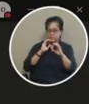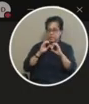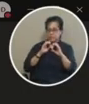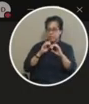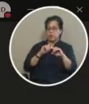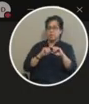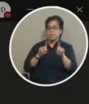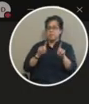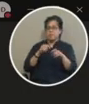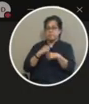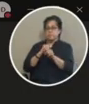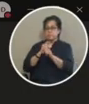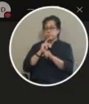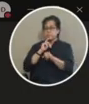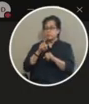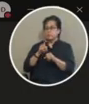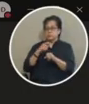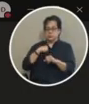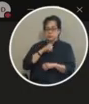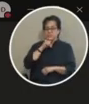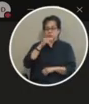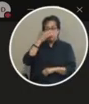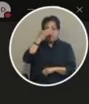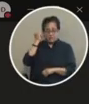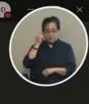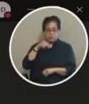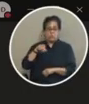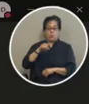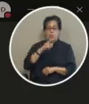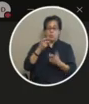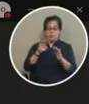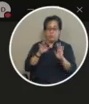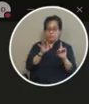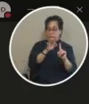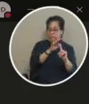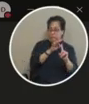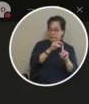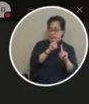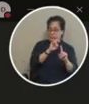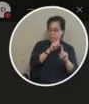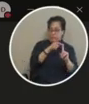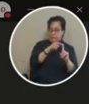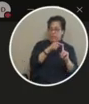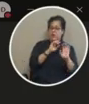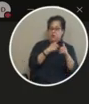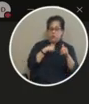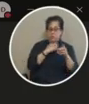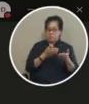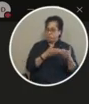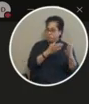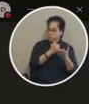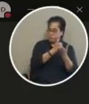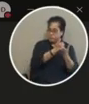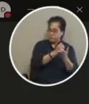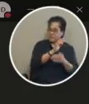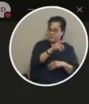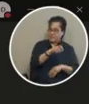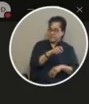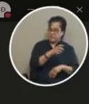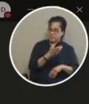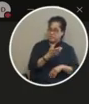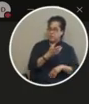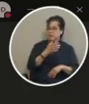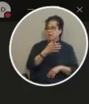I just wanted to make sure that we don't forget those who've already contracted the virus and how we're responding to their needs, and making sure